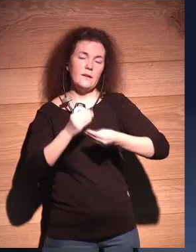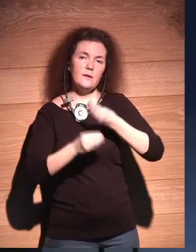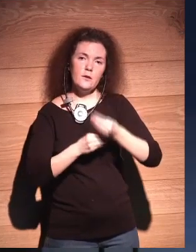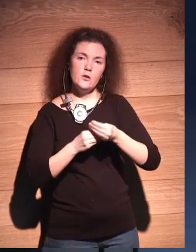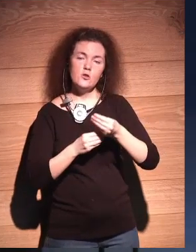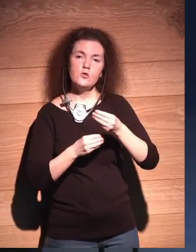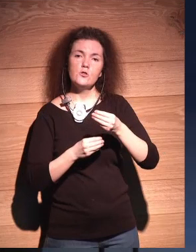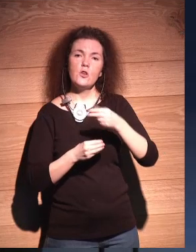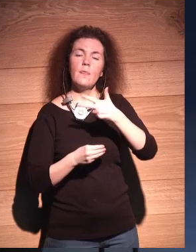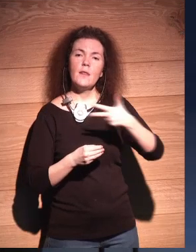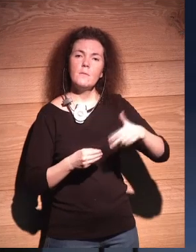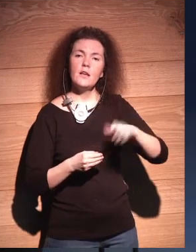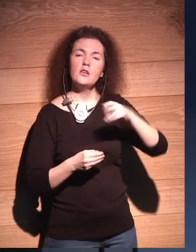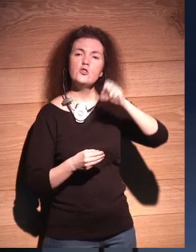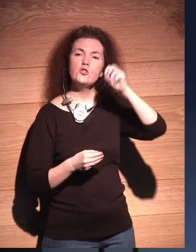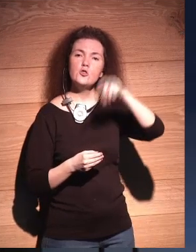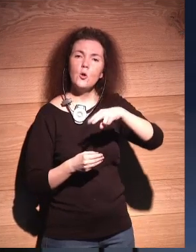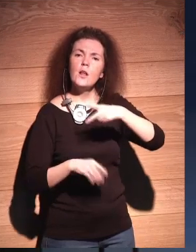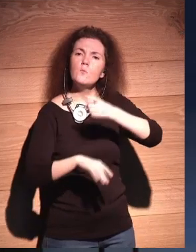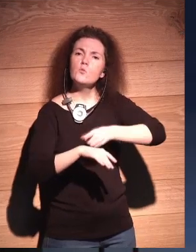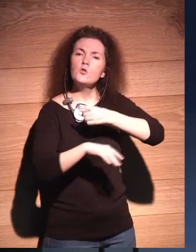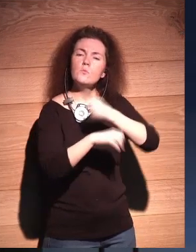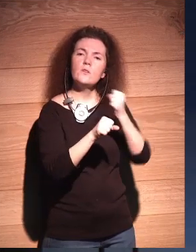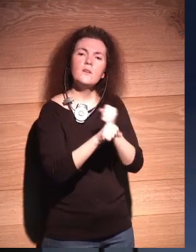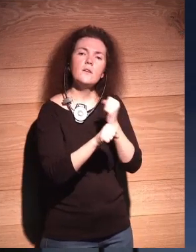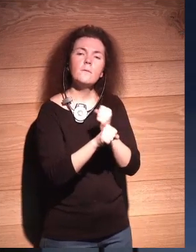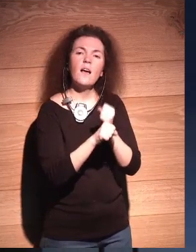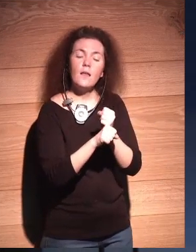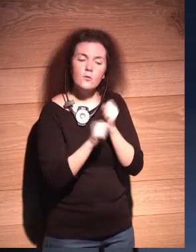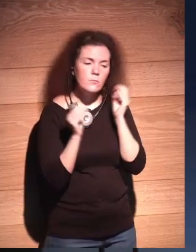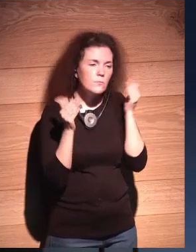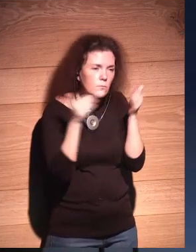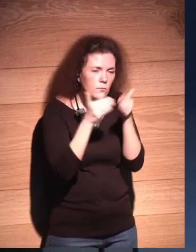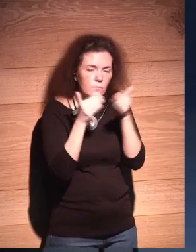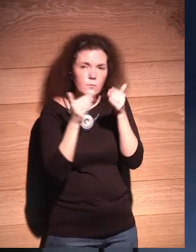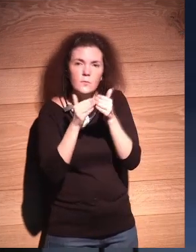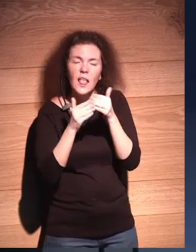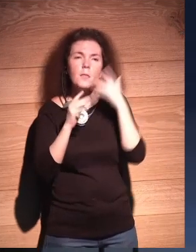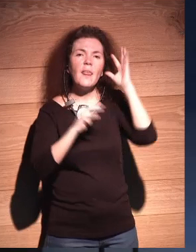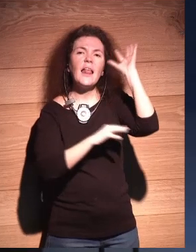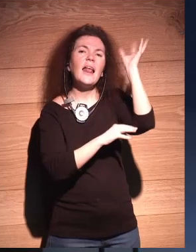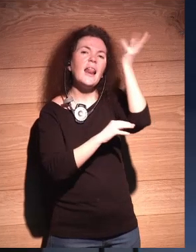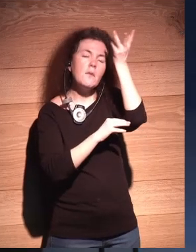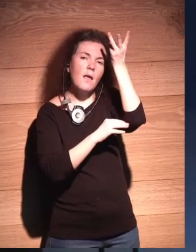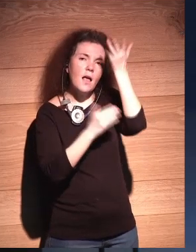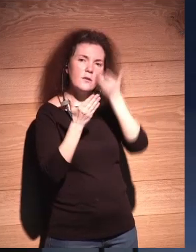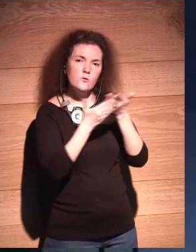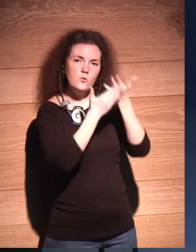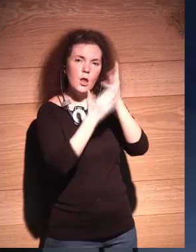and has spent a lot of time looking at climate. And he's saying, you know,